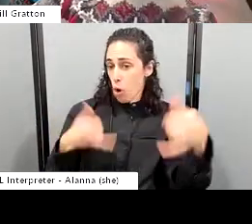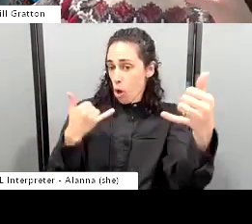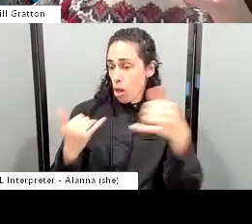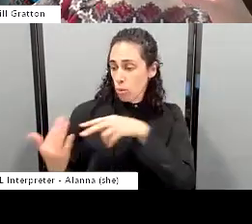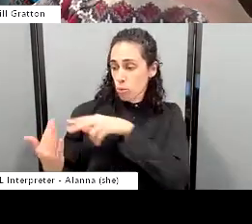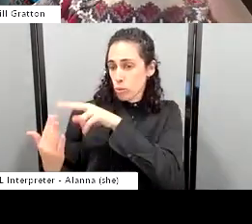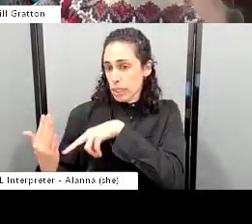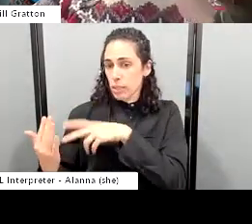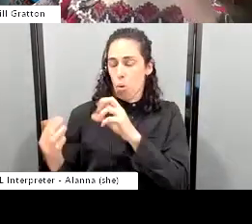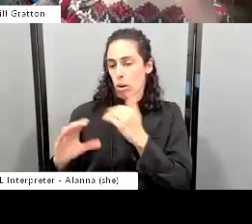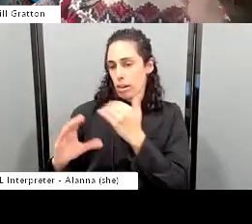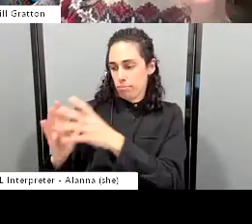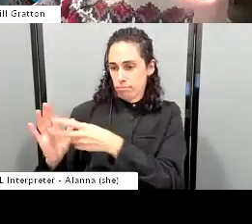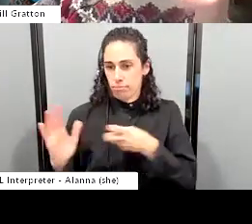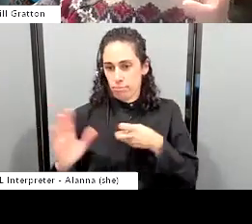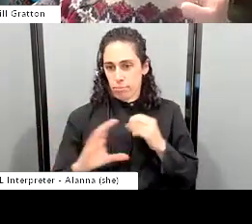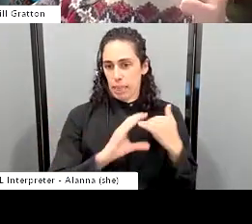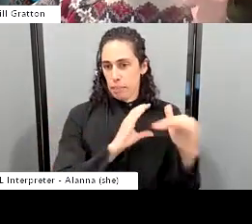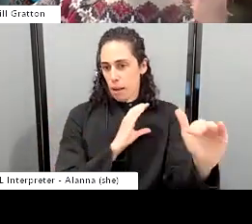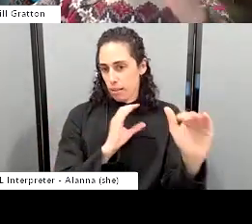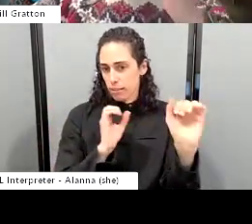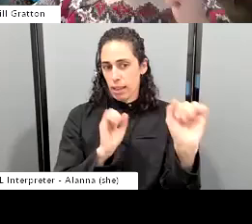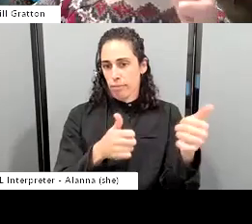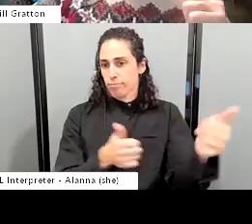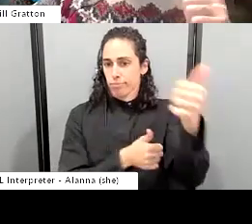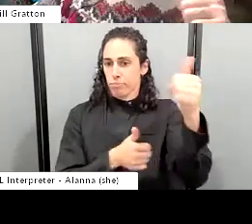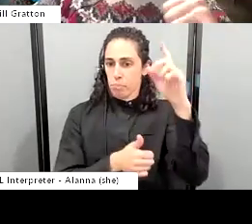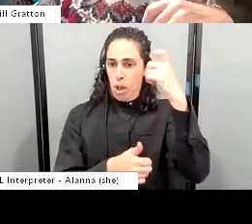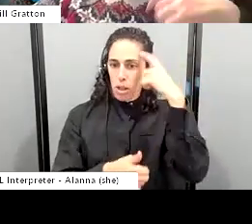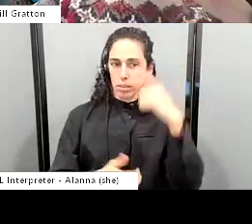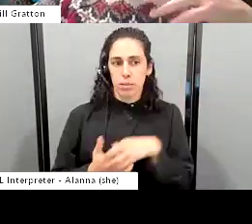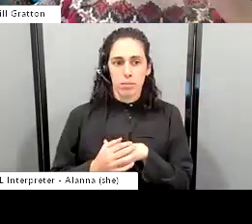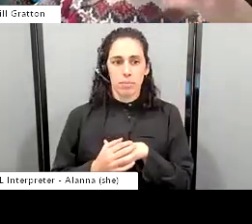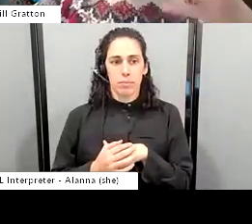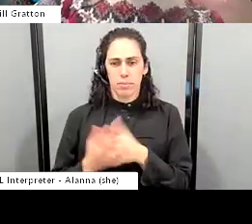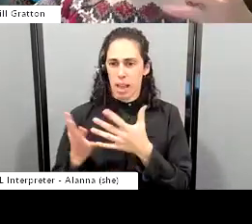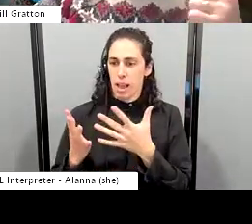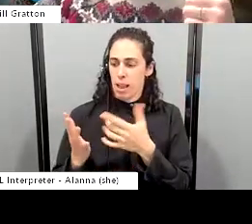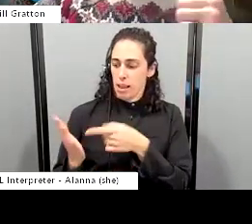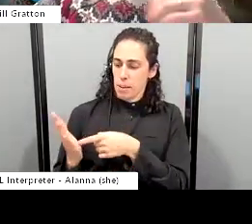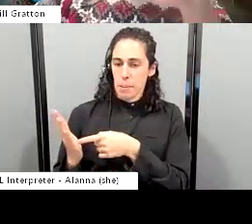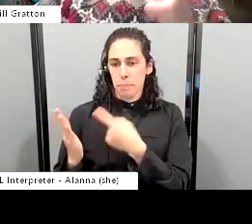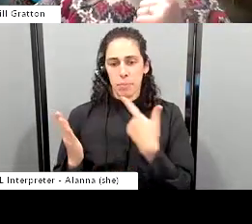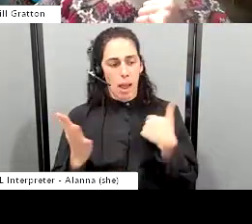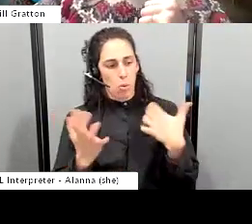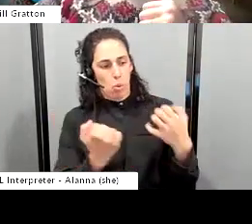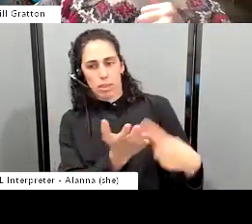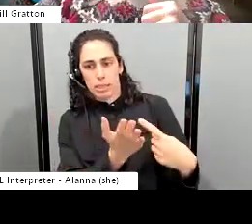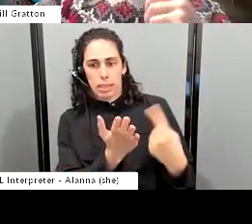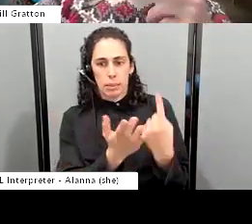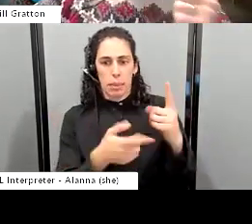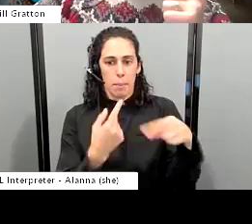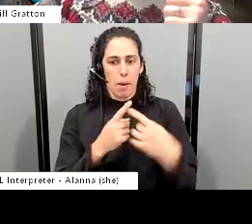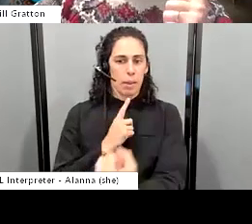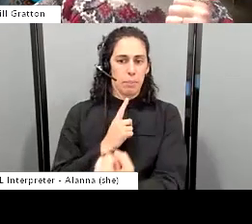like to discuss something that's been affecting the team dynamic. There's been a pattern of comments in the office, blah, blah, blah, blah, blah, blah. And I thought it'd be helpful to